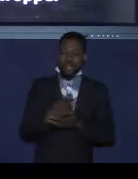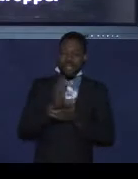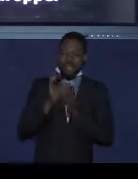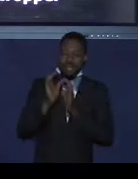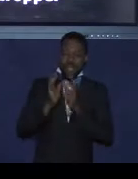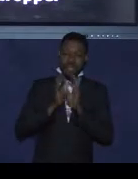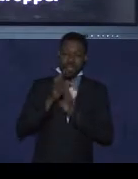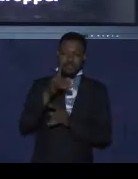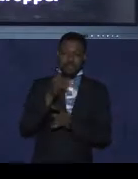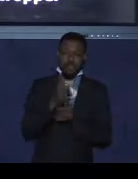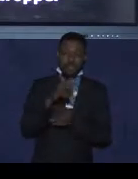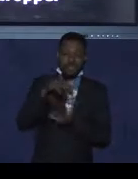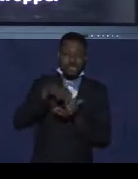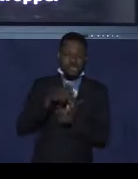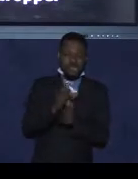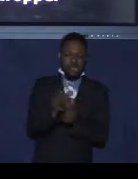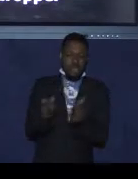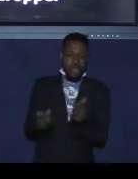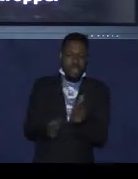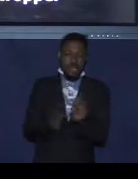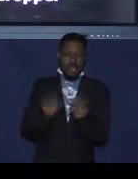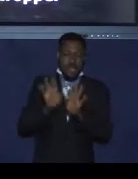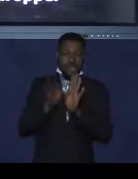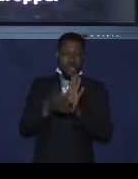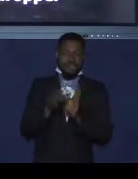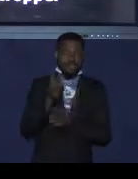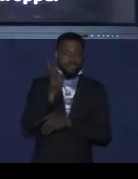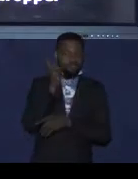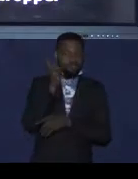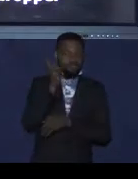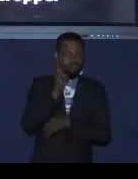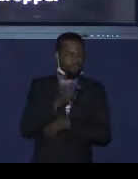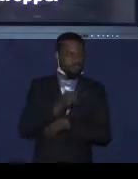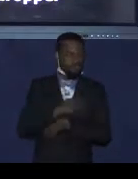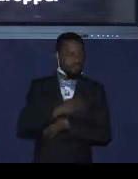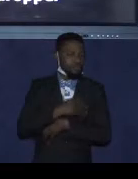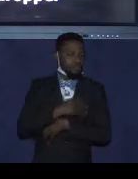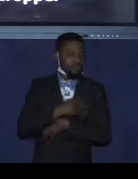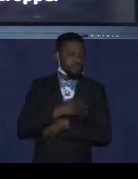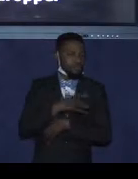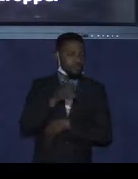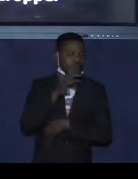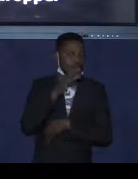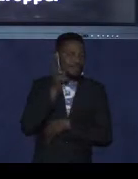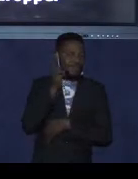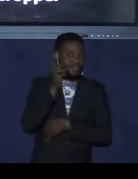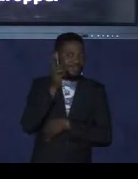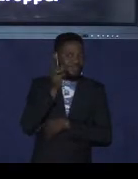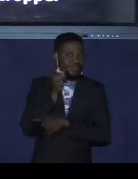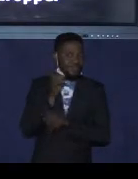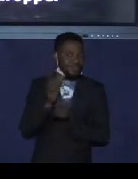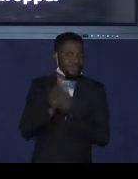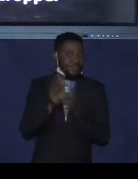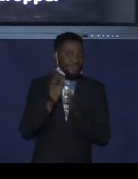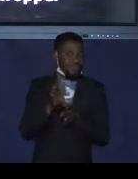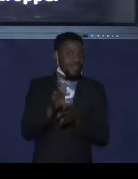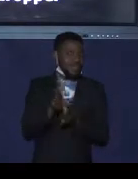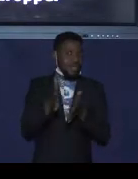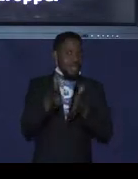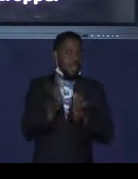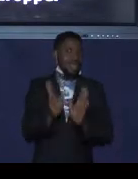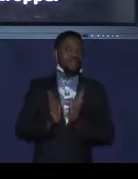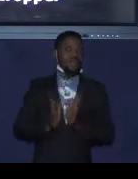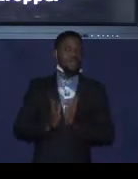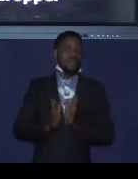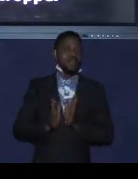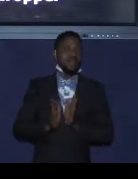conversation, you're standing behind the door, you're eavesdropping, you are listening without the consent